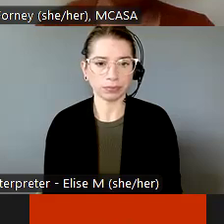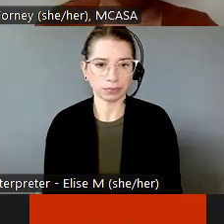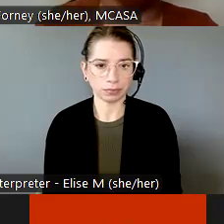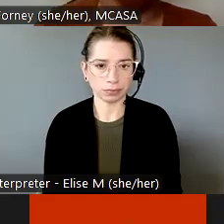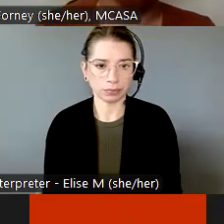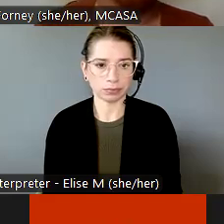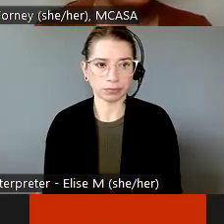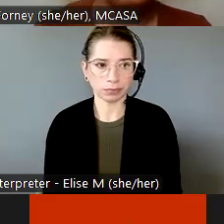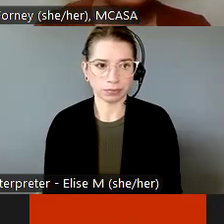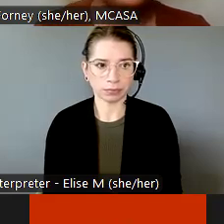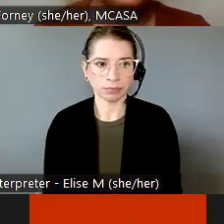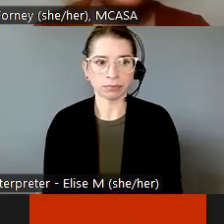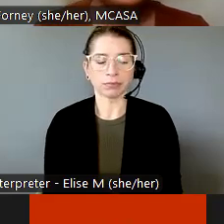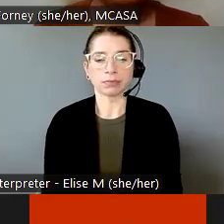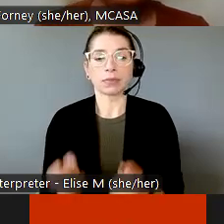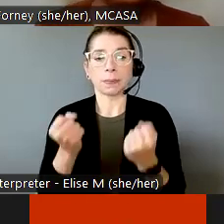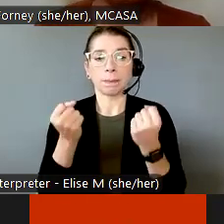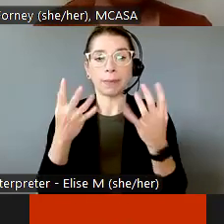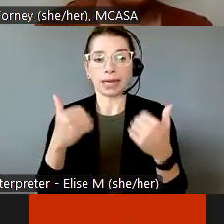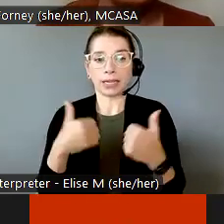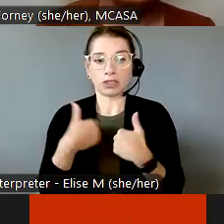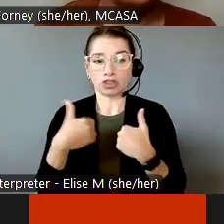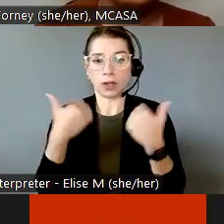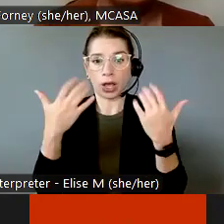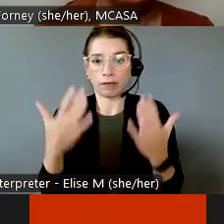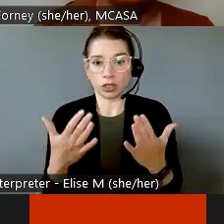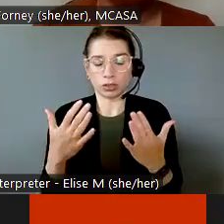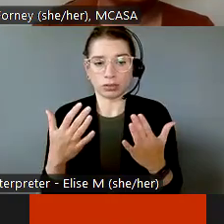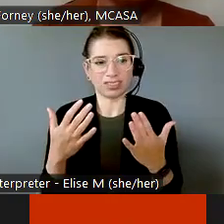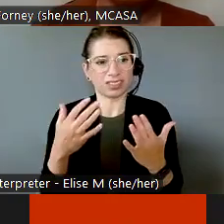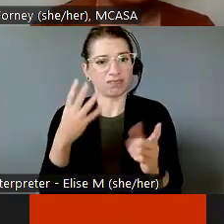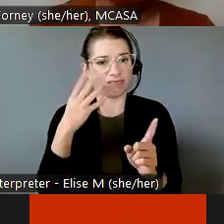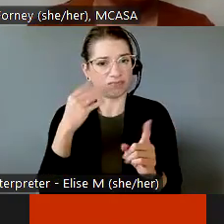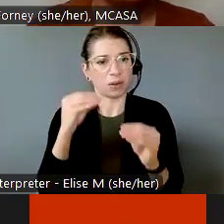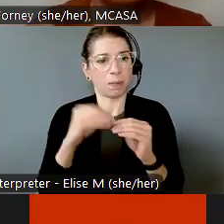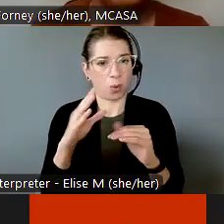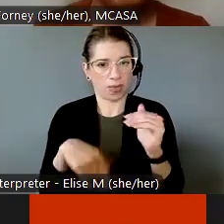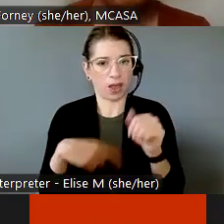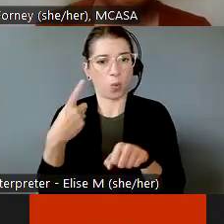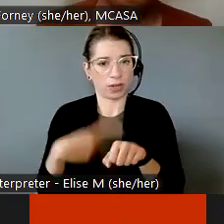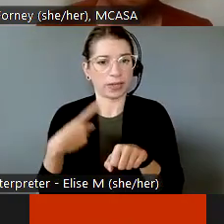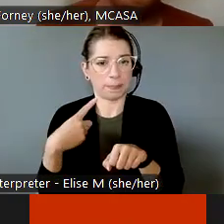And many of those survivors experience more than one sexual violation.